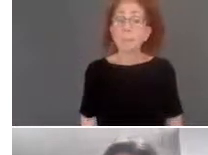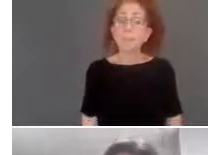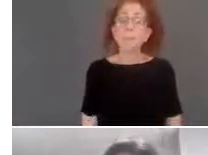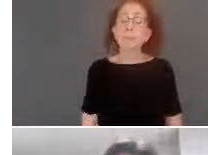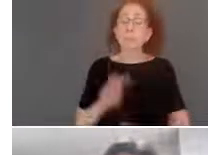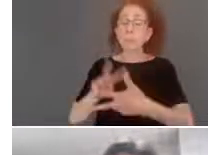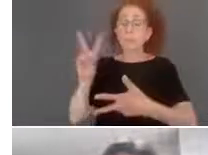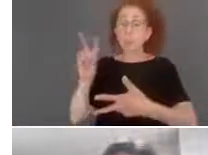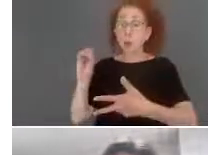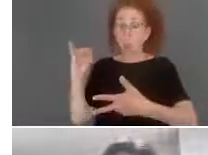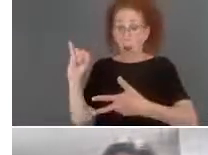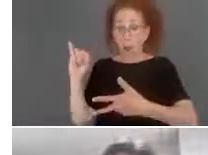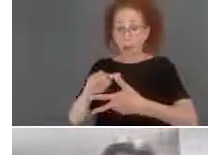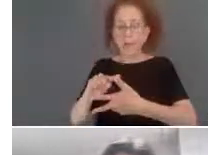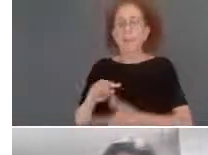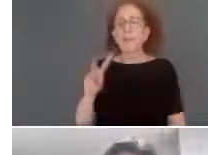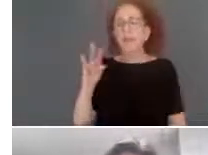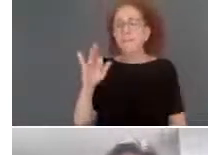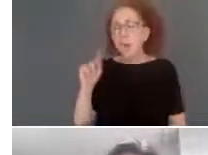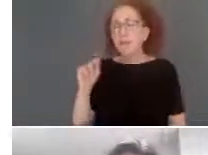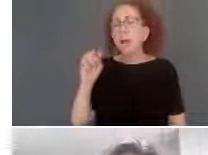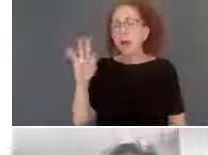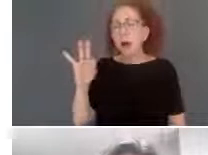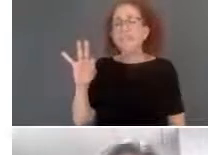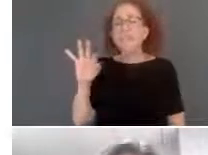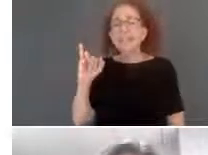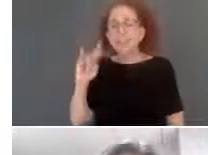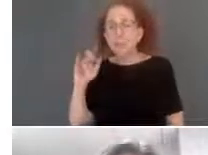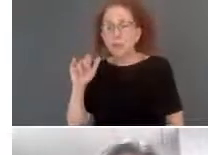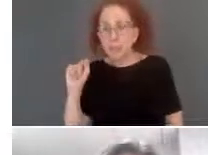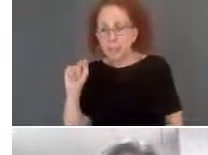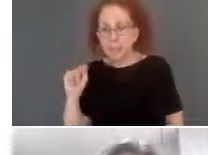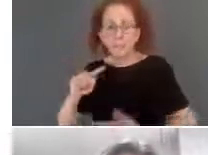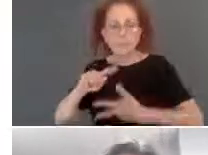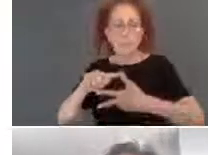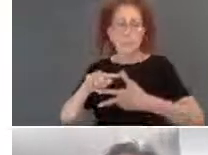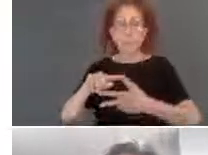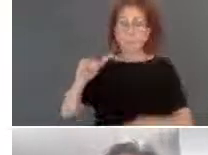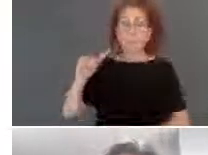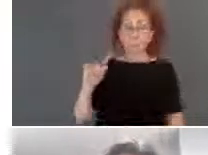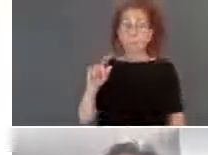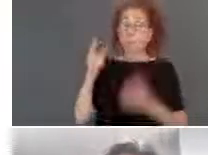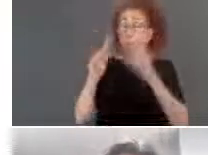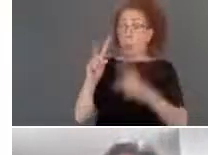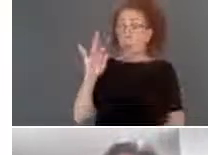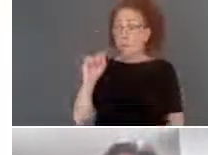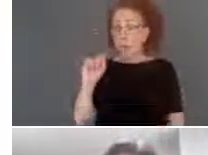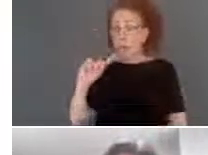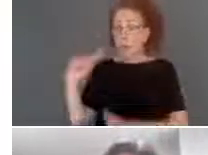So a variant of interest, when a variant first comes